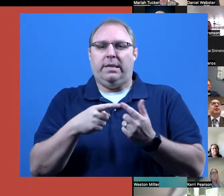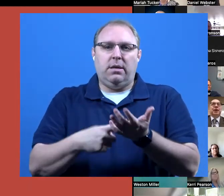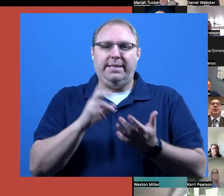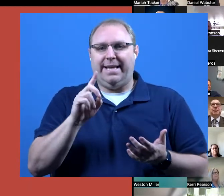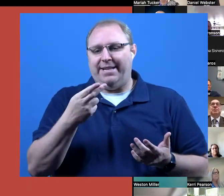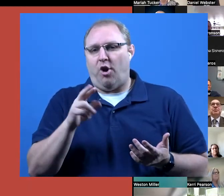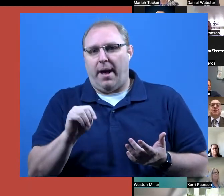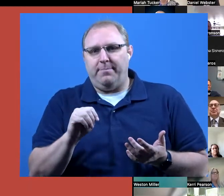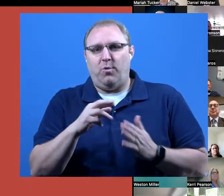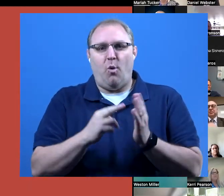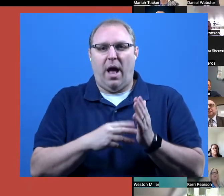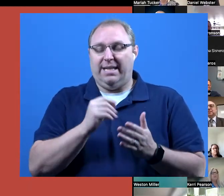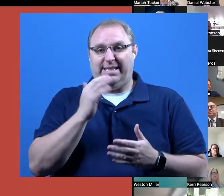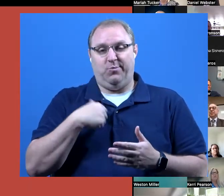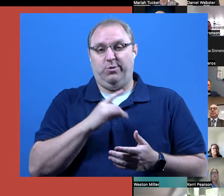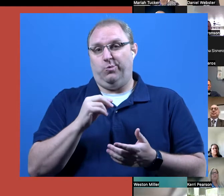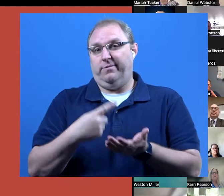love to hear it. Yeah.